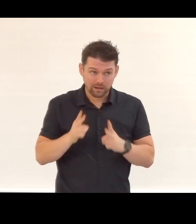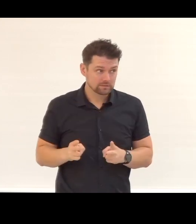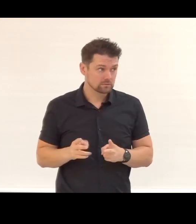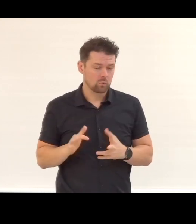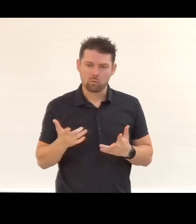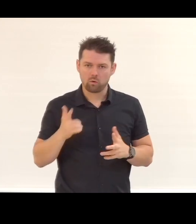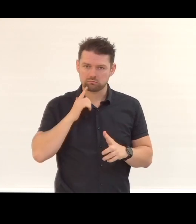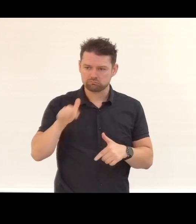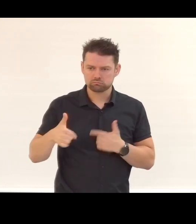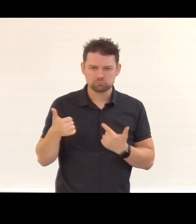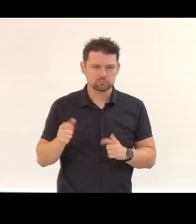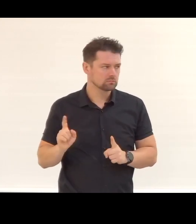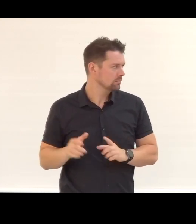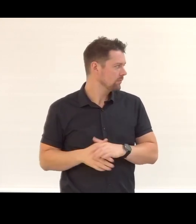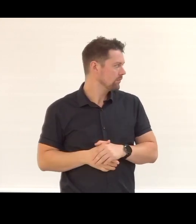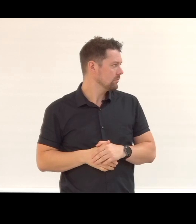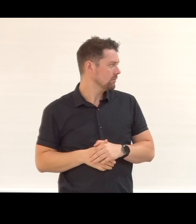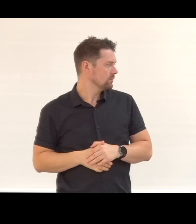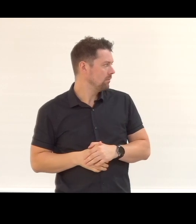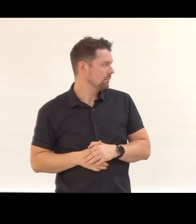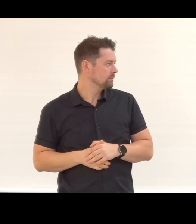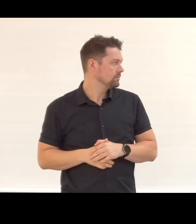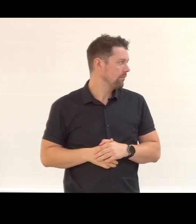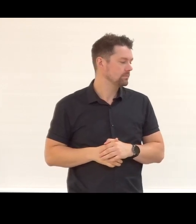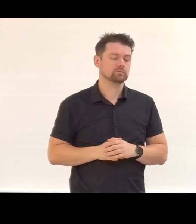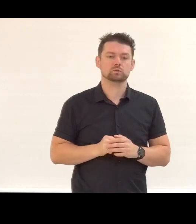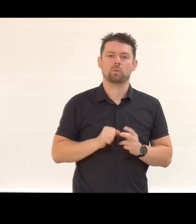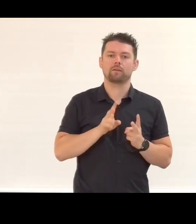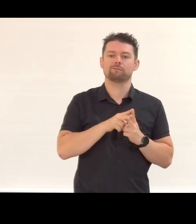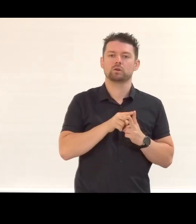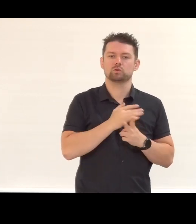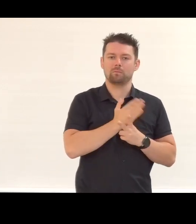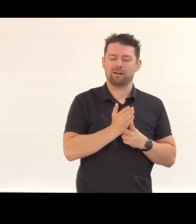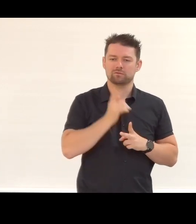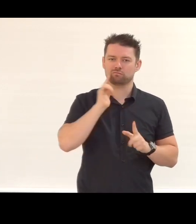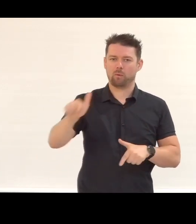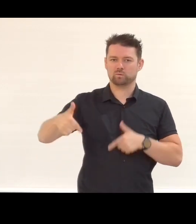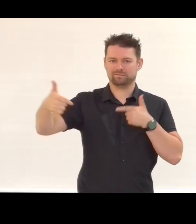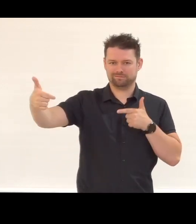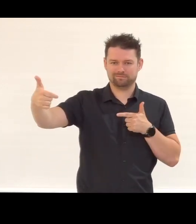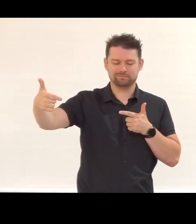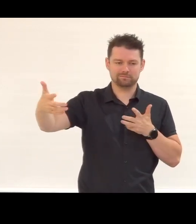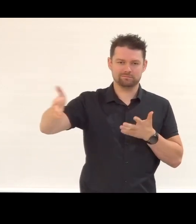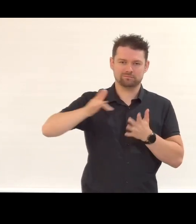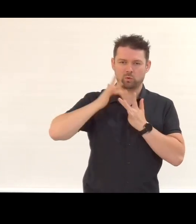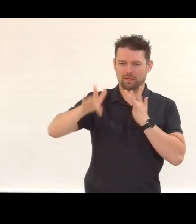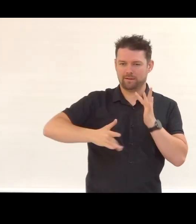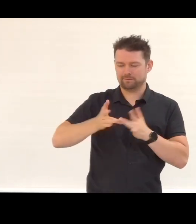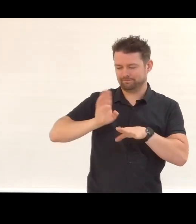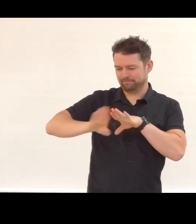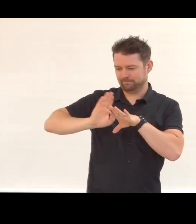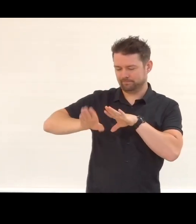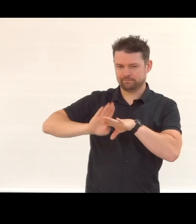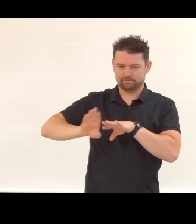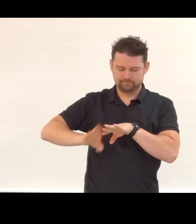remotely? With the first 2 parts are remotely. So it's online together with the